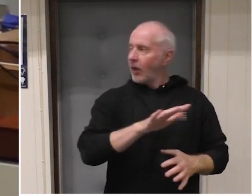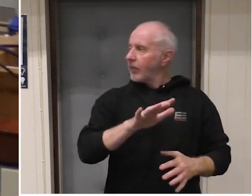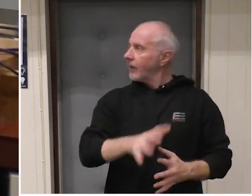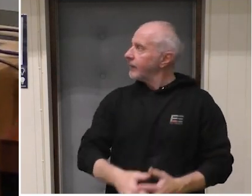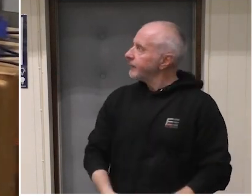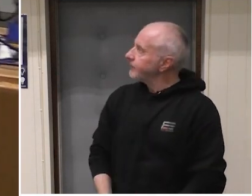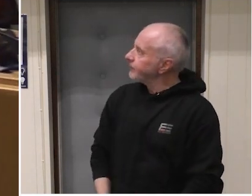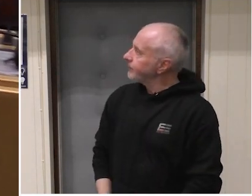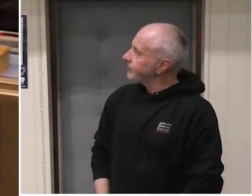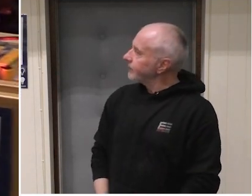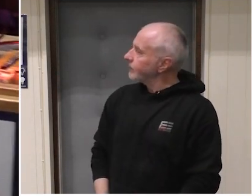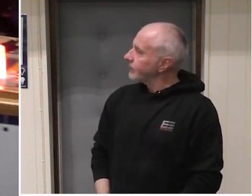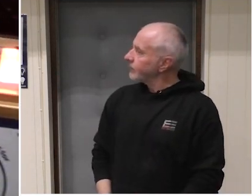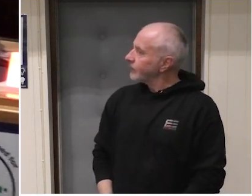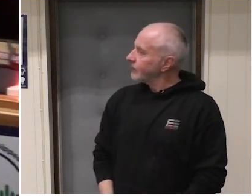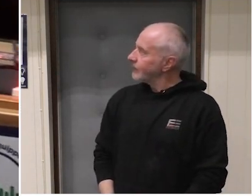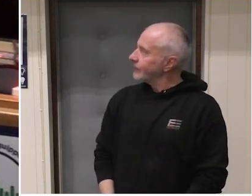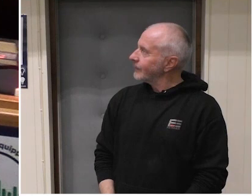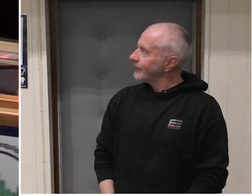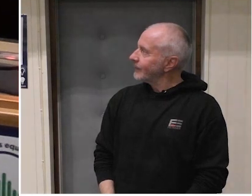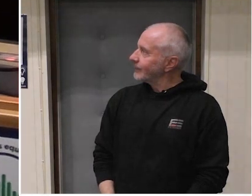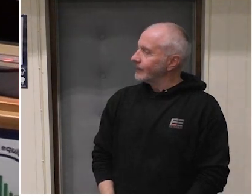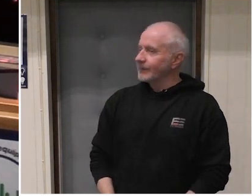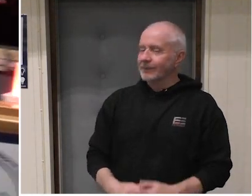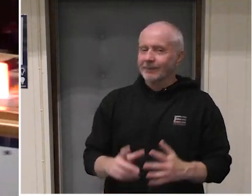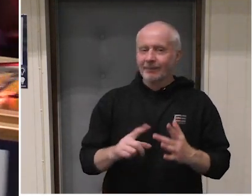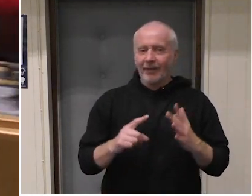we go, just crashed again.